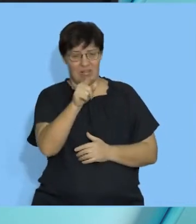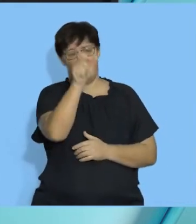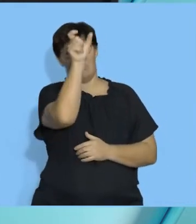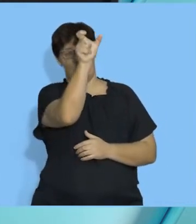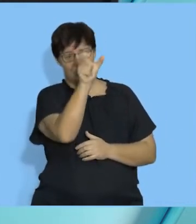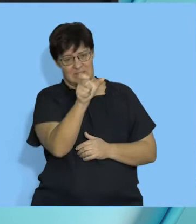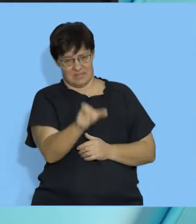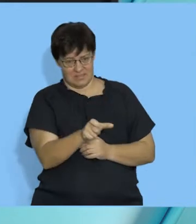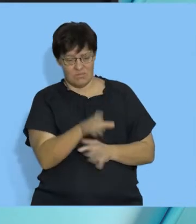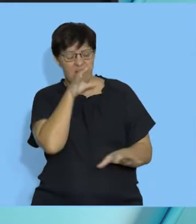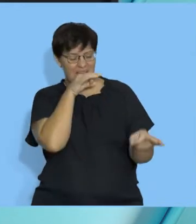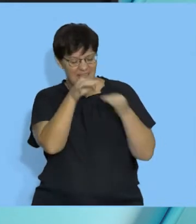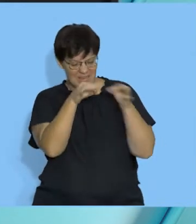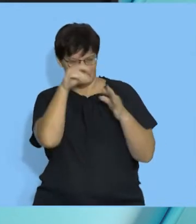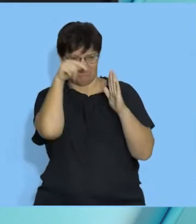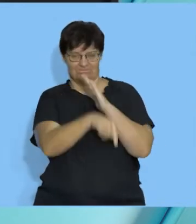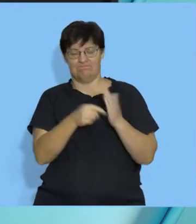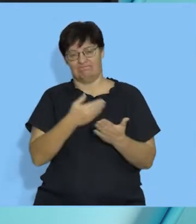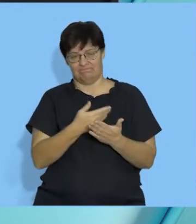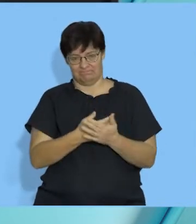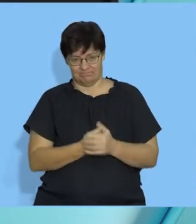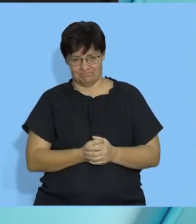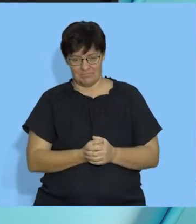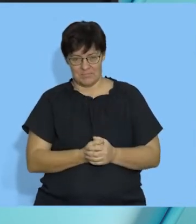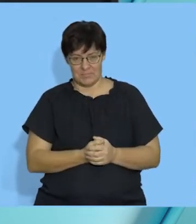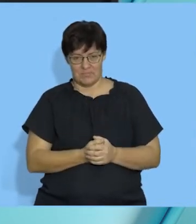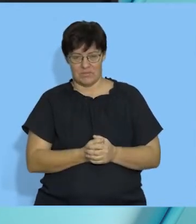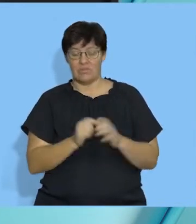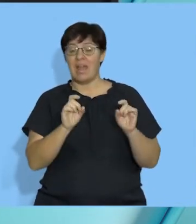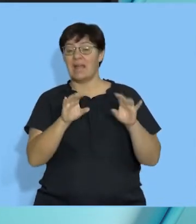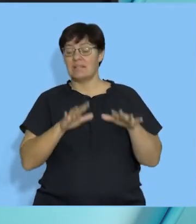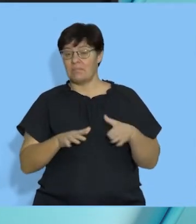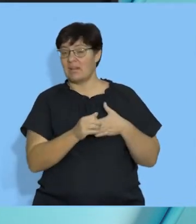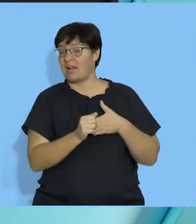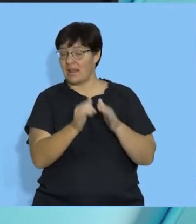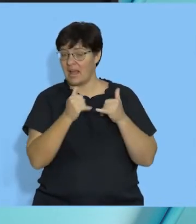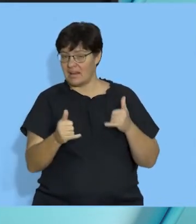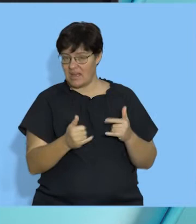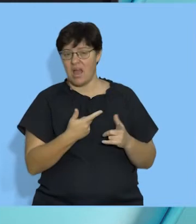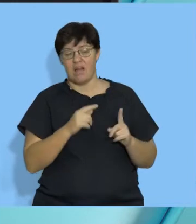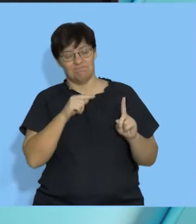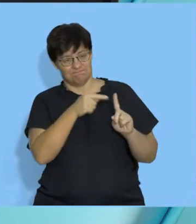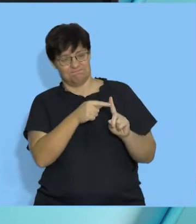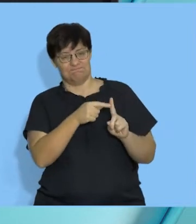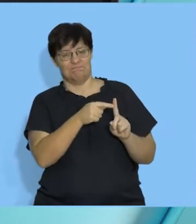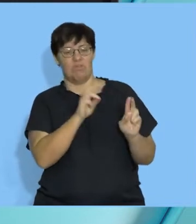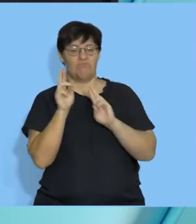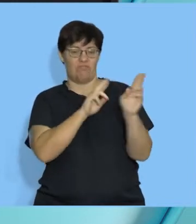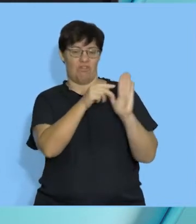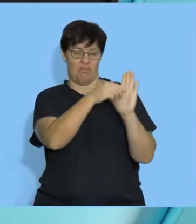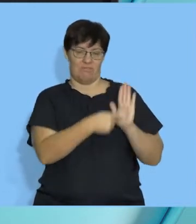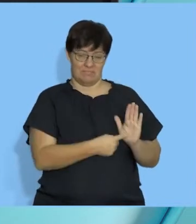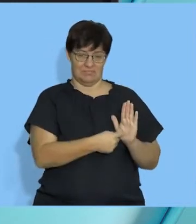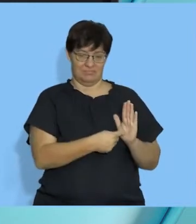it's very important for us to actually, understand that the examination guideline is our point of reference. Remember, you